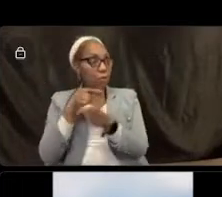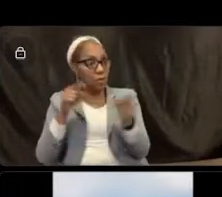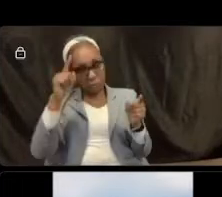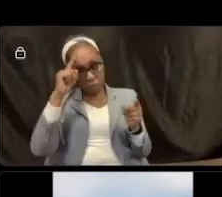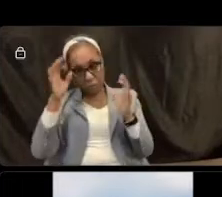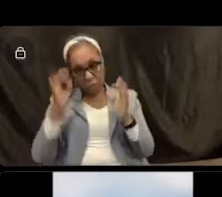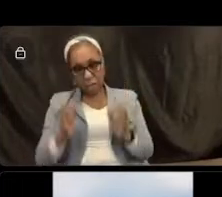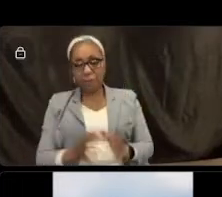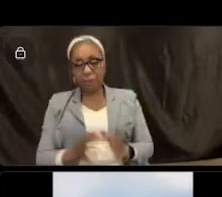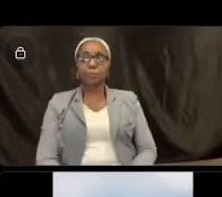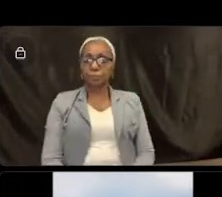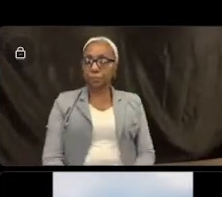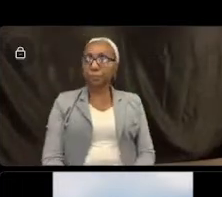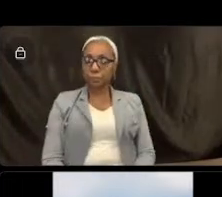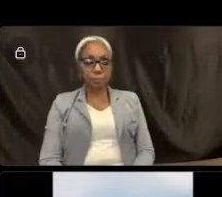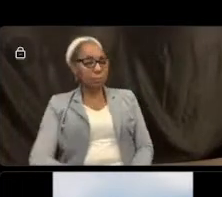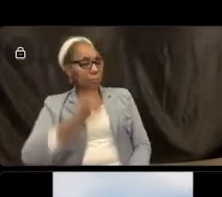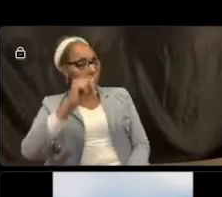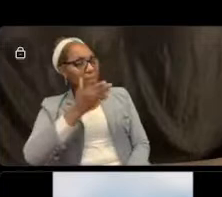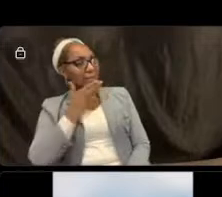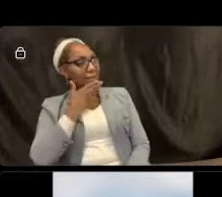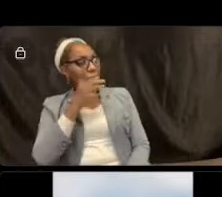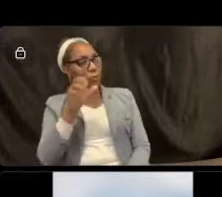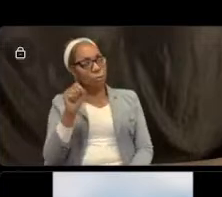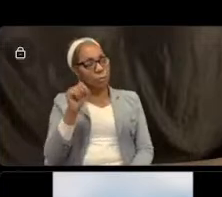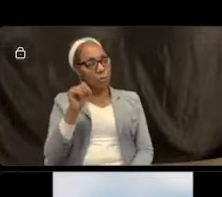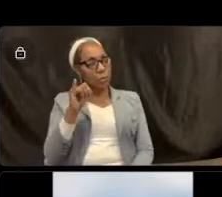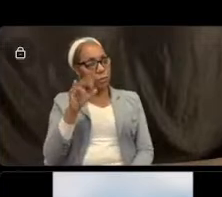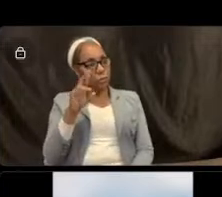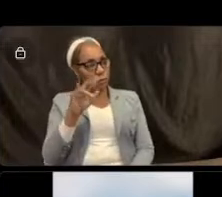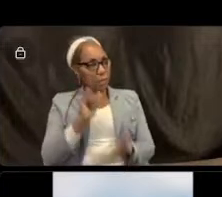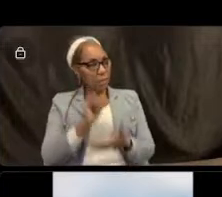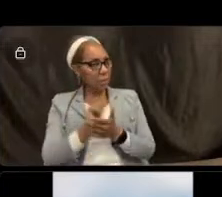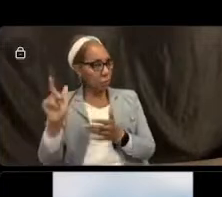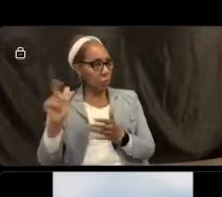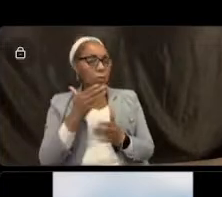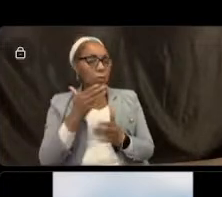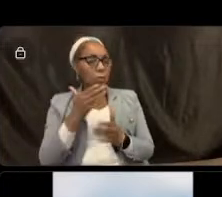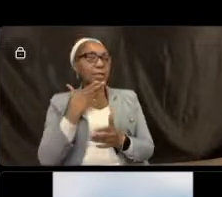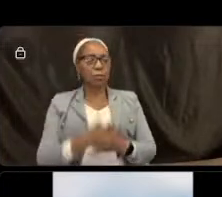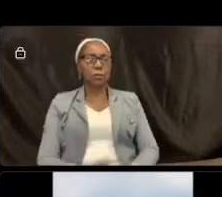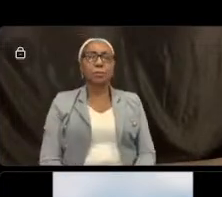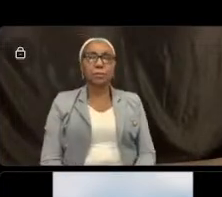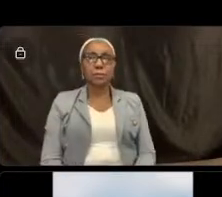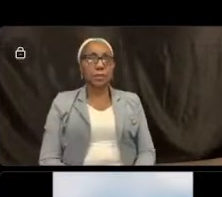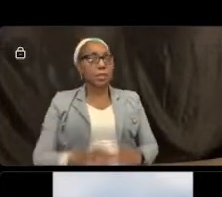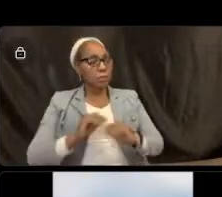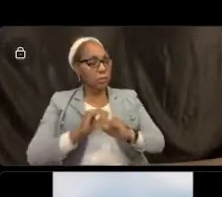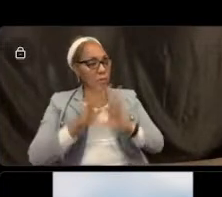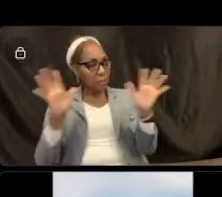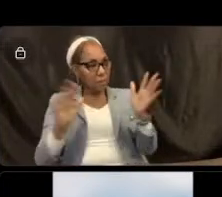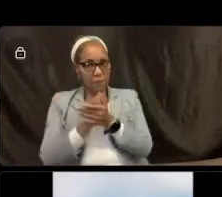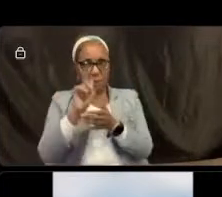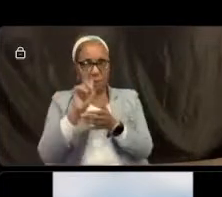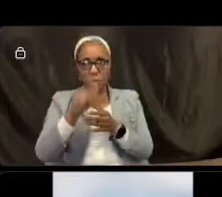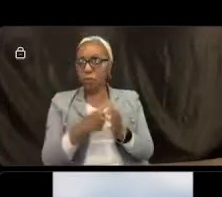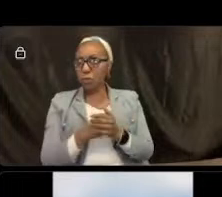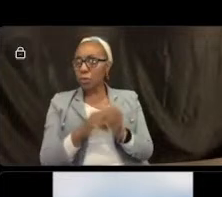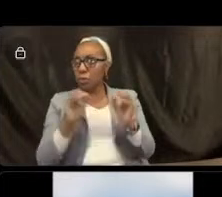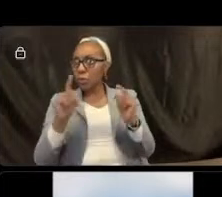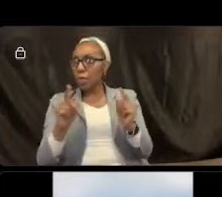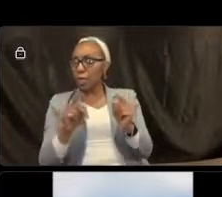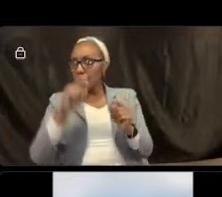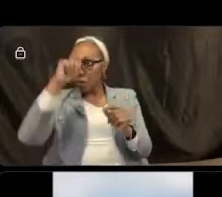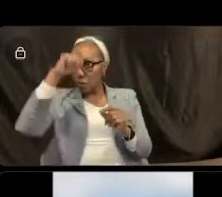decide. Okay, thank you, sir. That's all, Chairman. Thank you. Well, to clarify that question, I think it'd be wise